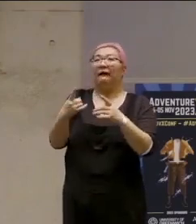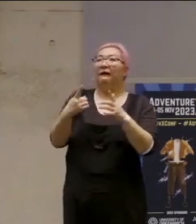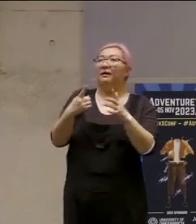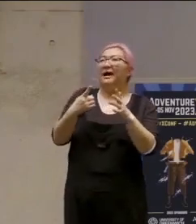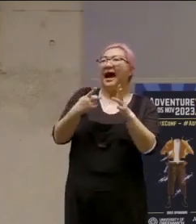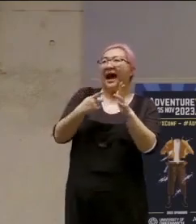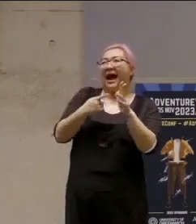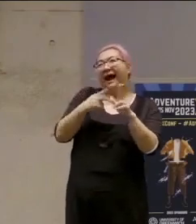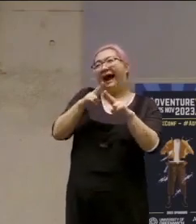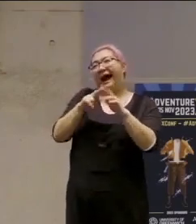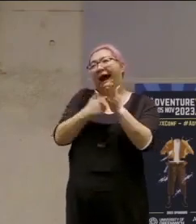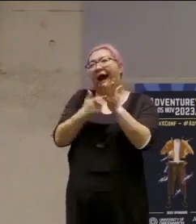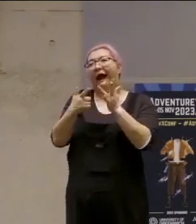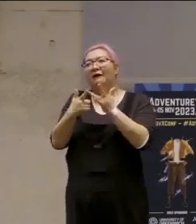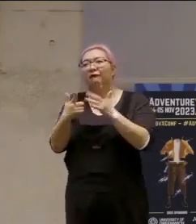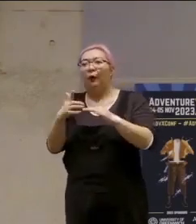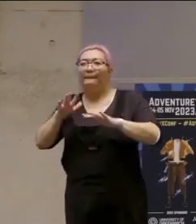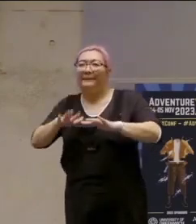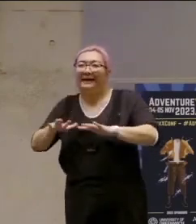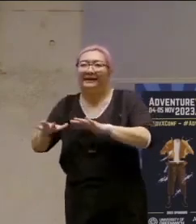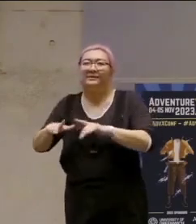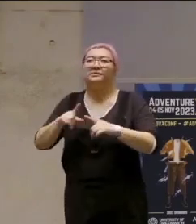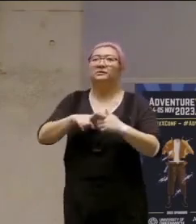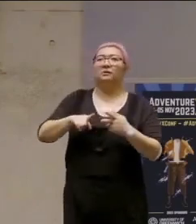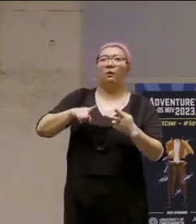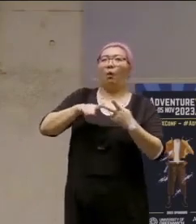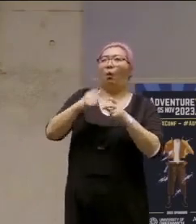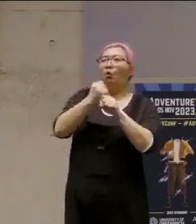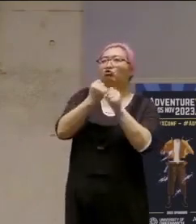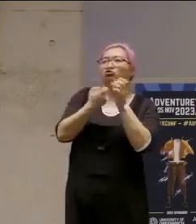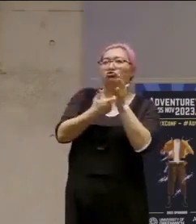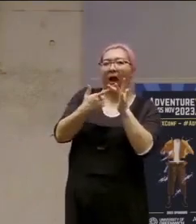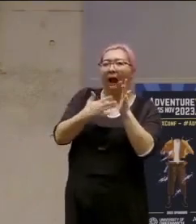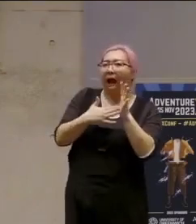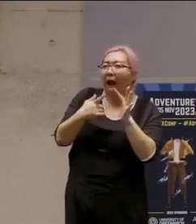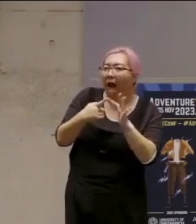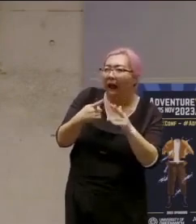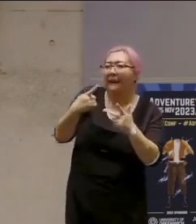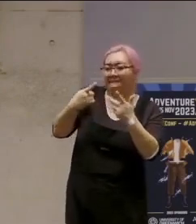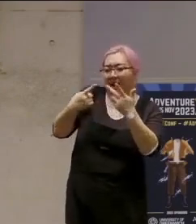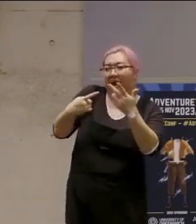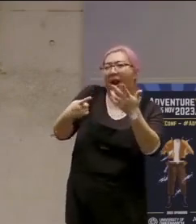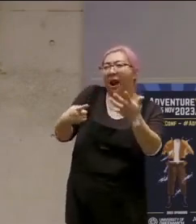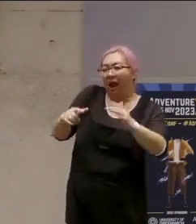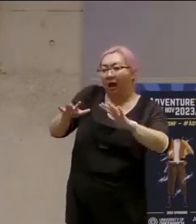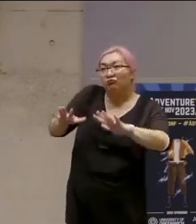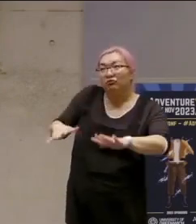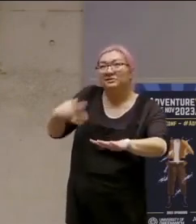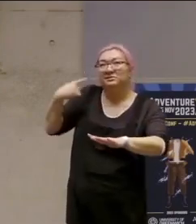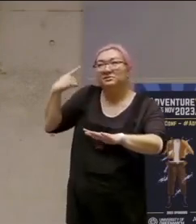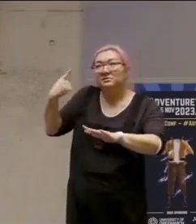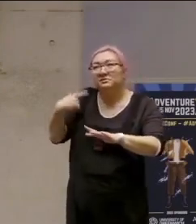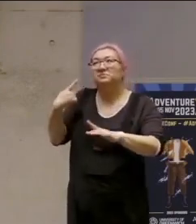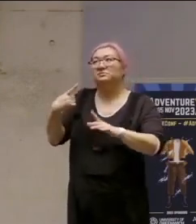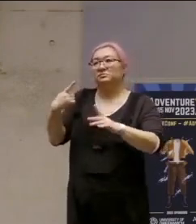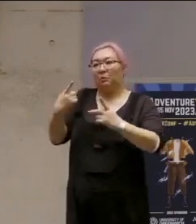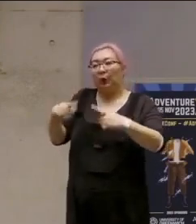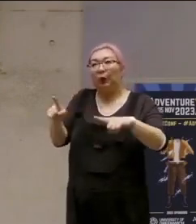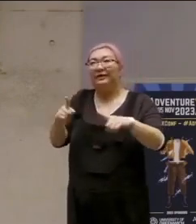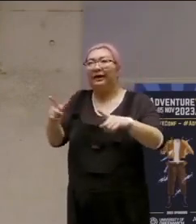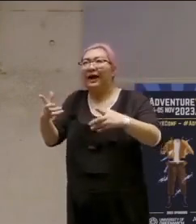is effectively unique to us. What do we do that's very unique? And how can you translate that into a gaming